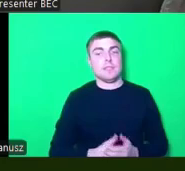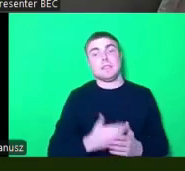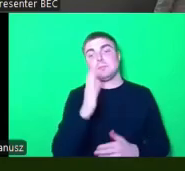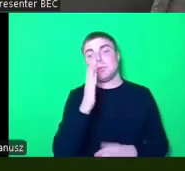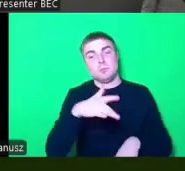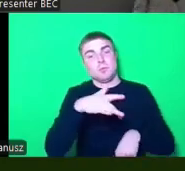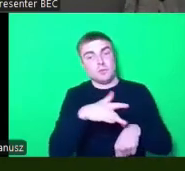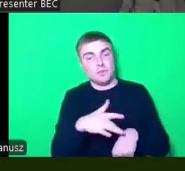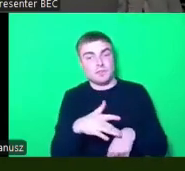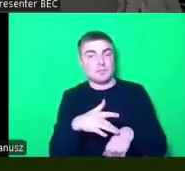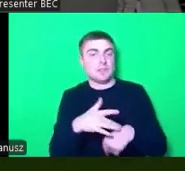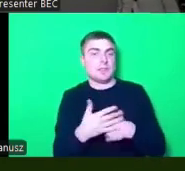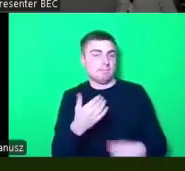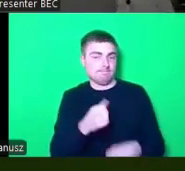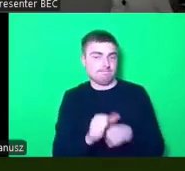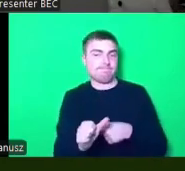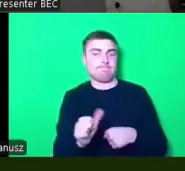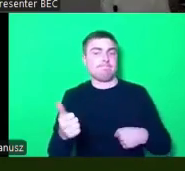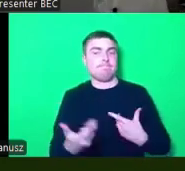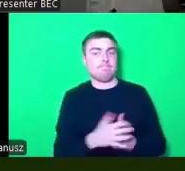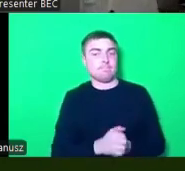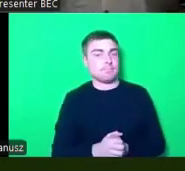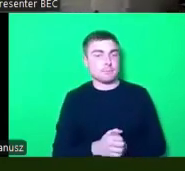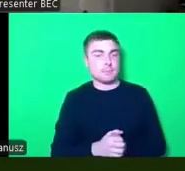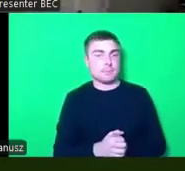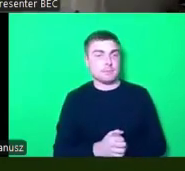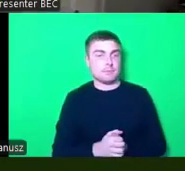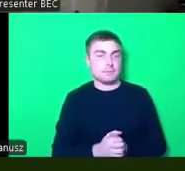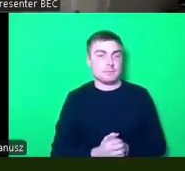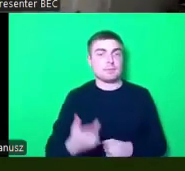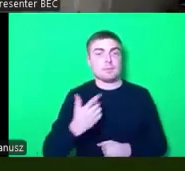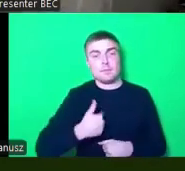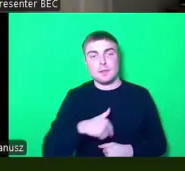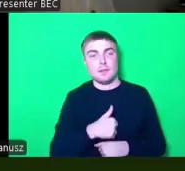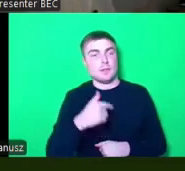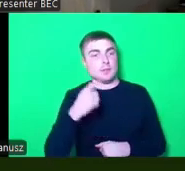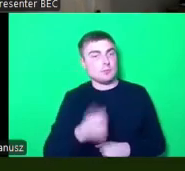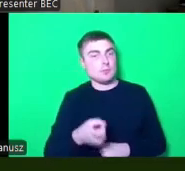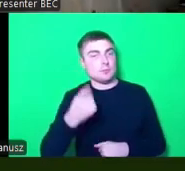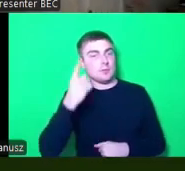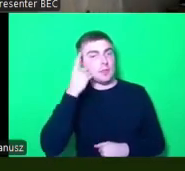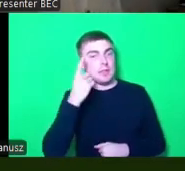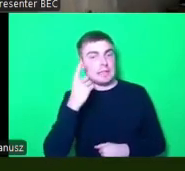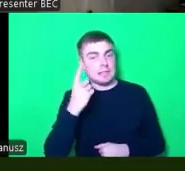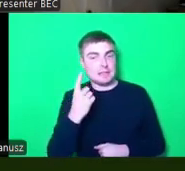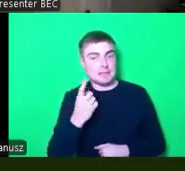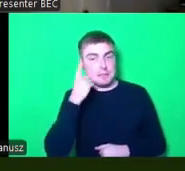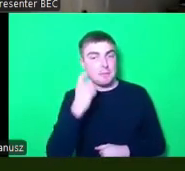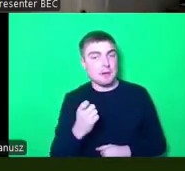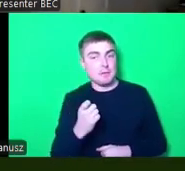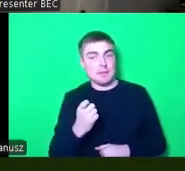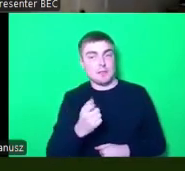circular bioeconomy we dream about, we can forget about it. But also for biodiversity, this